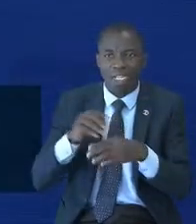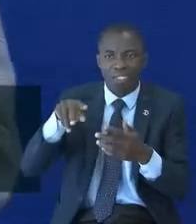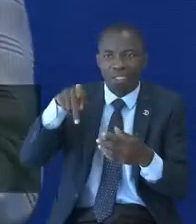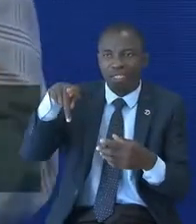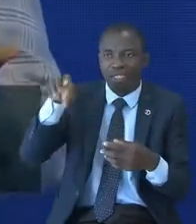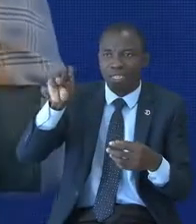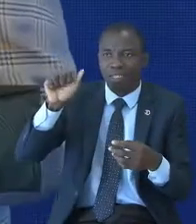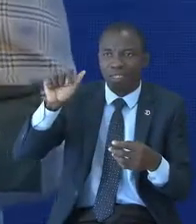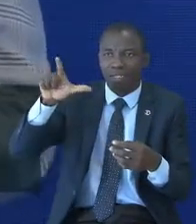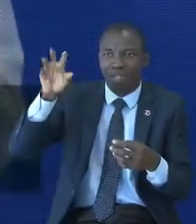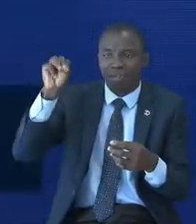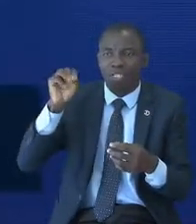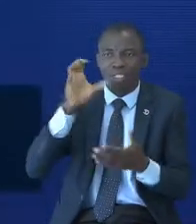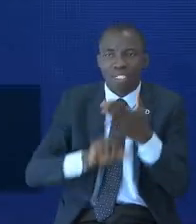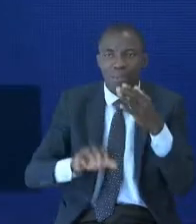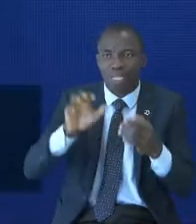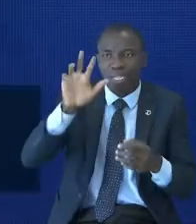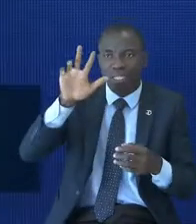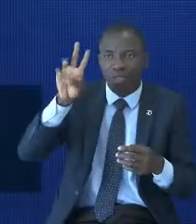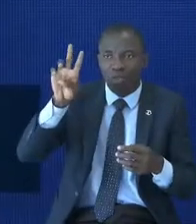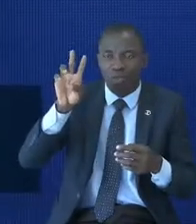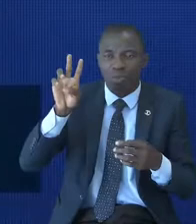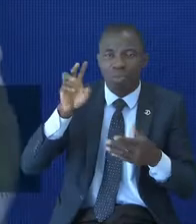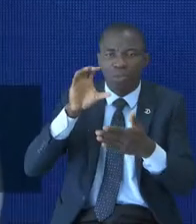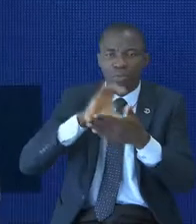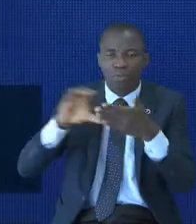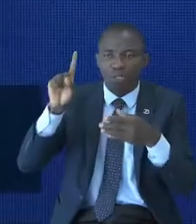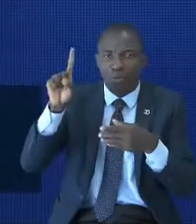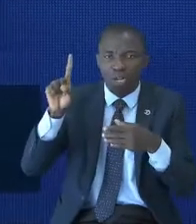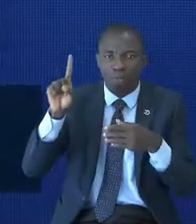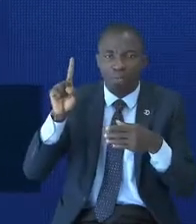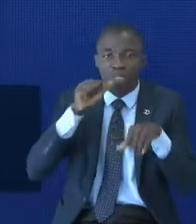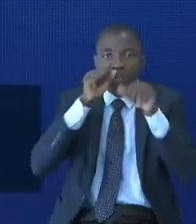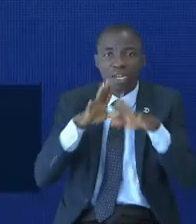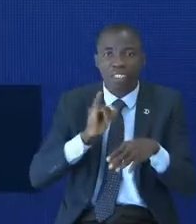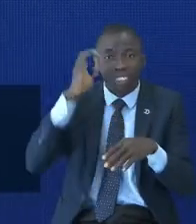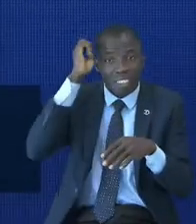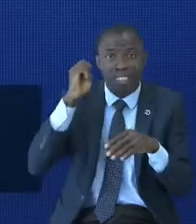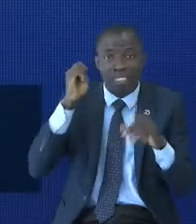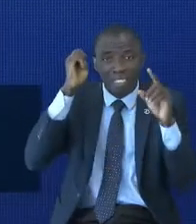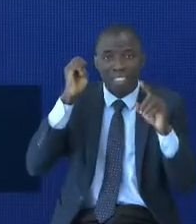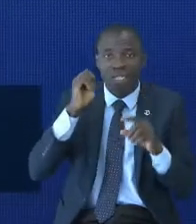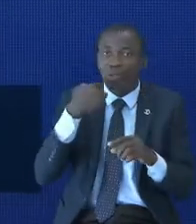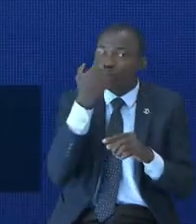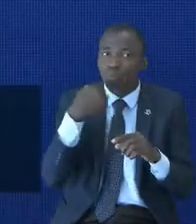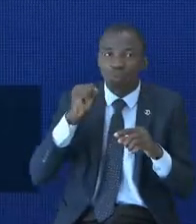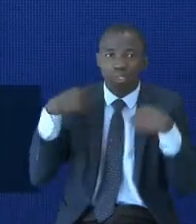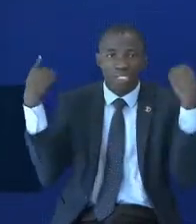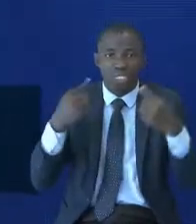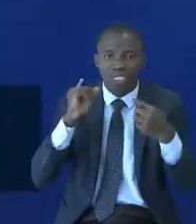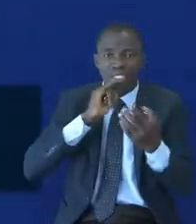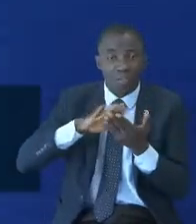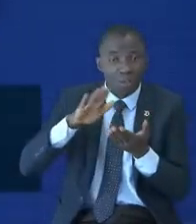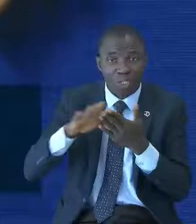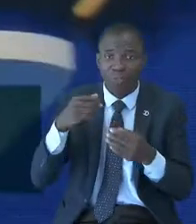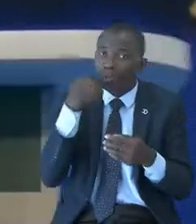from verse 1. Blessed is he whose transgression is forgiven, whose